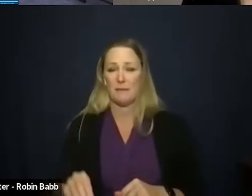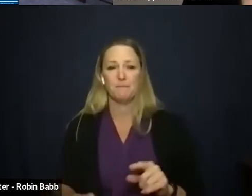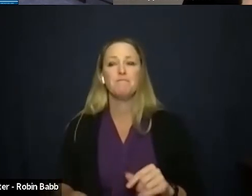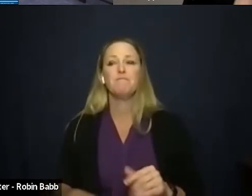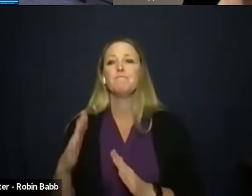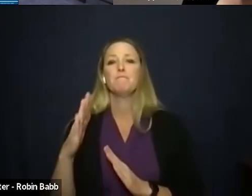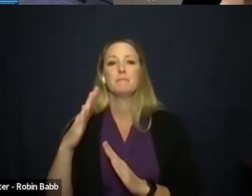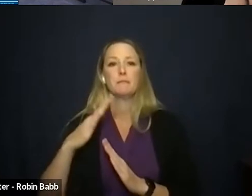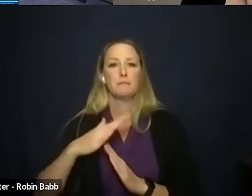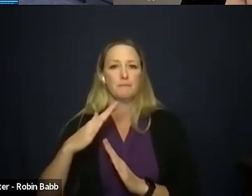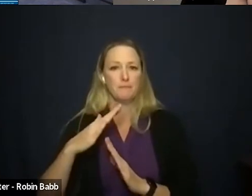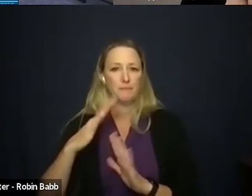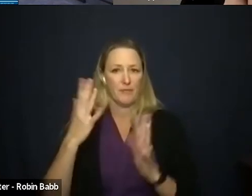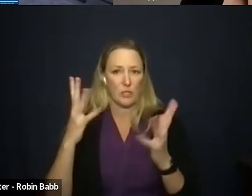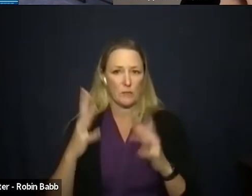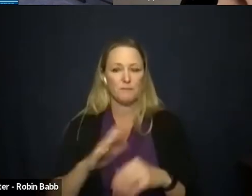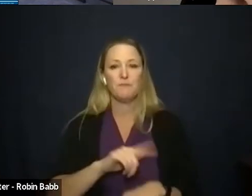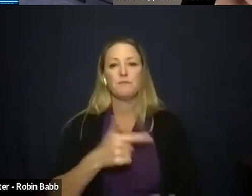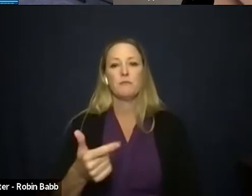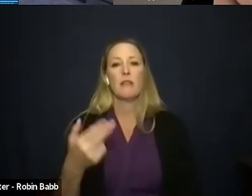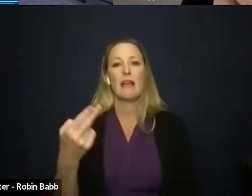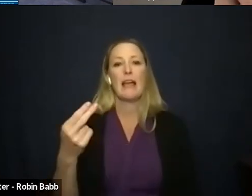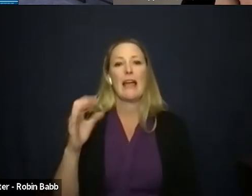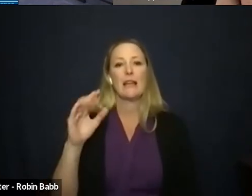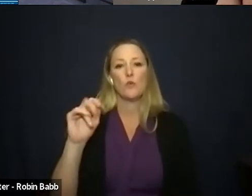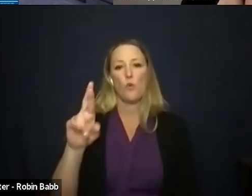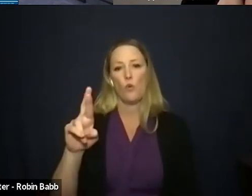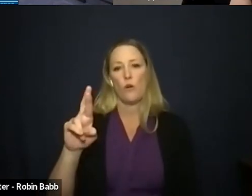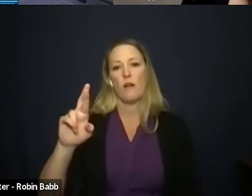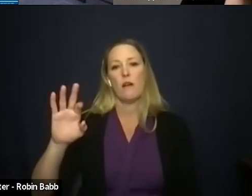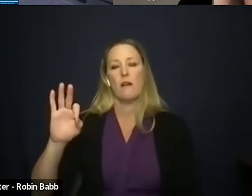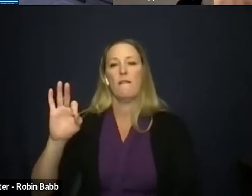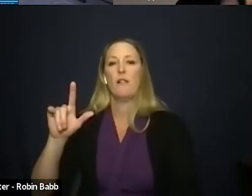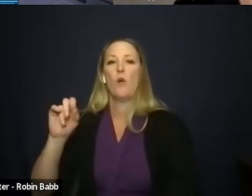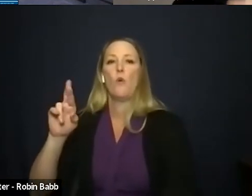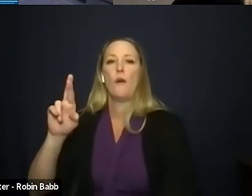thank you next speaker is ector flores garcia